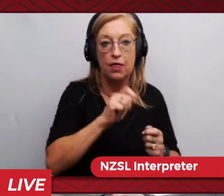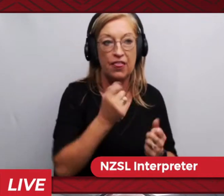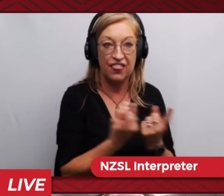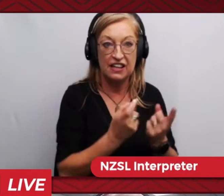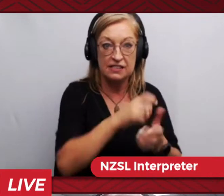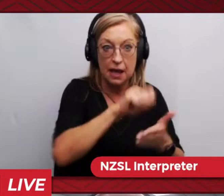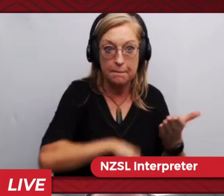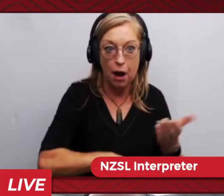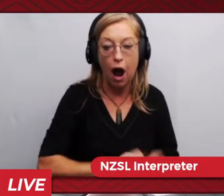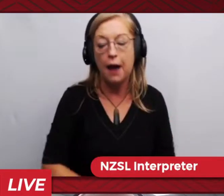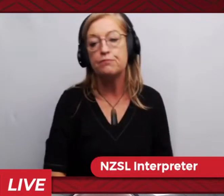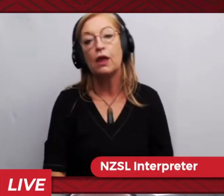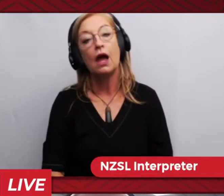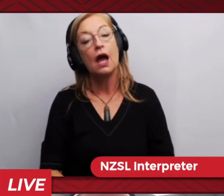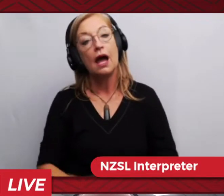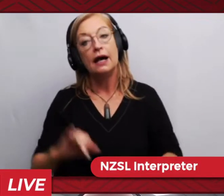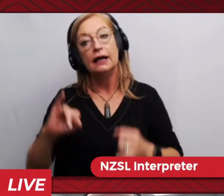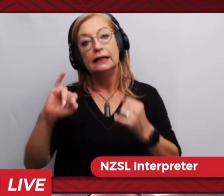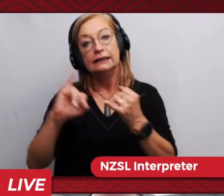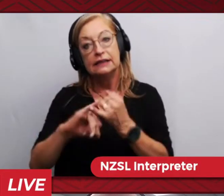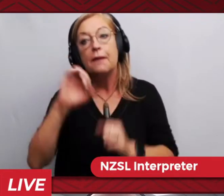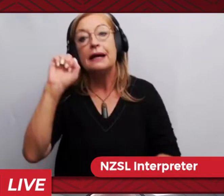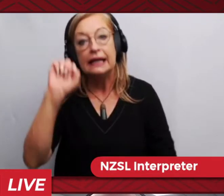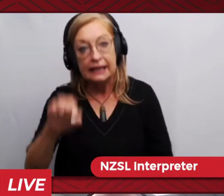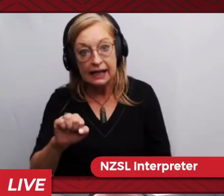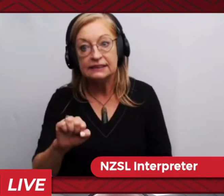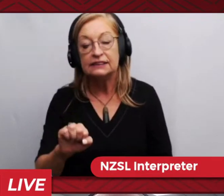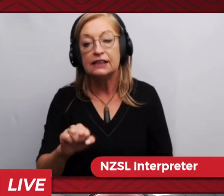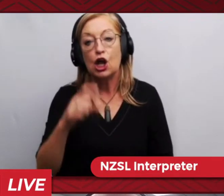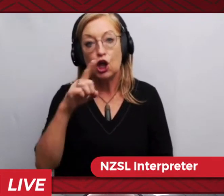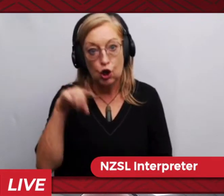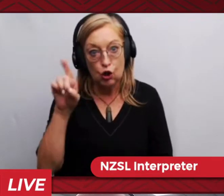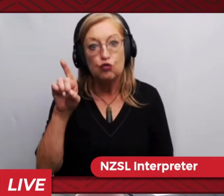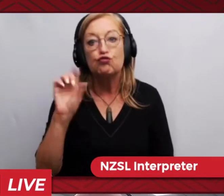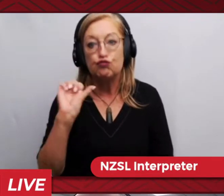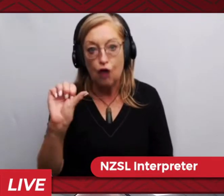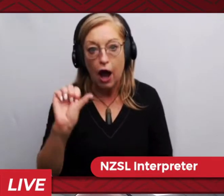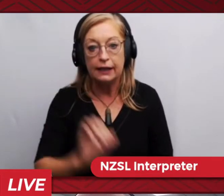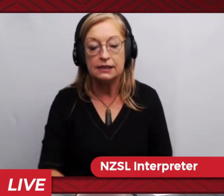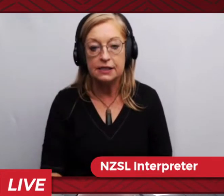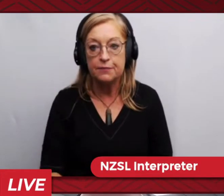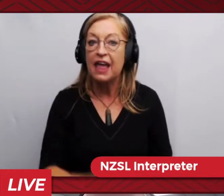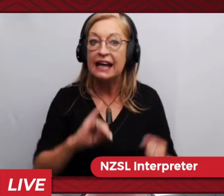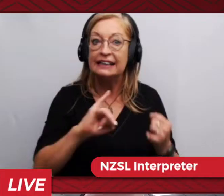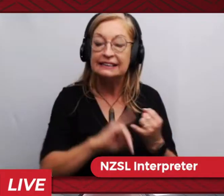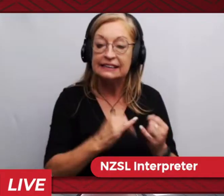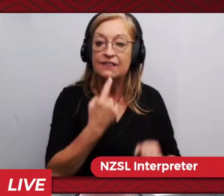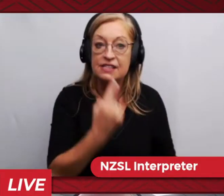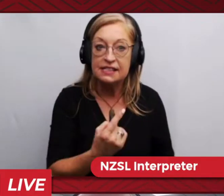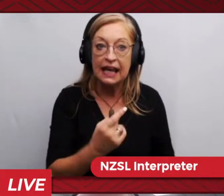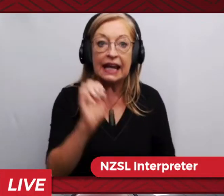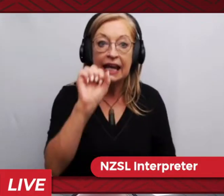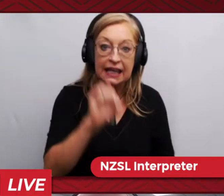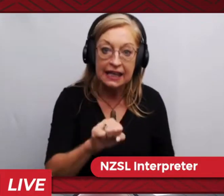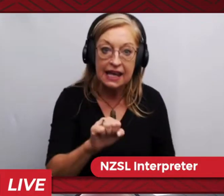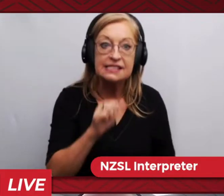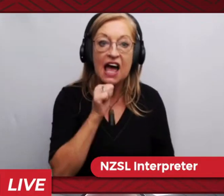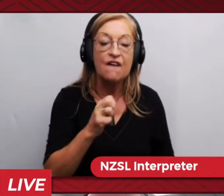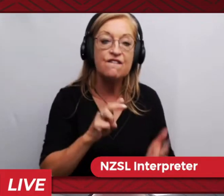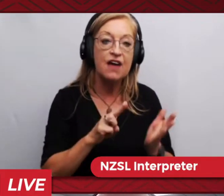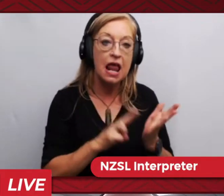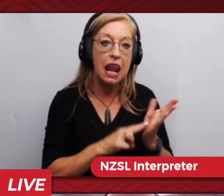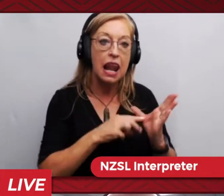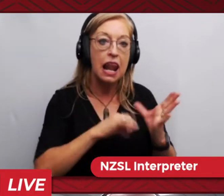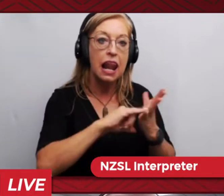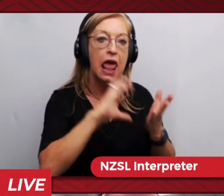yes, Beth, you have it correct that, as Steph said earlier, if the NASC have concerns around your spending, if it